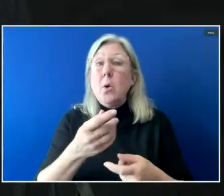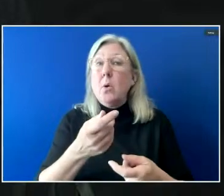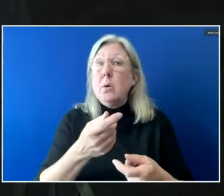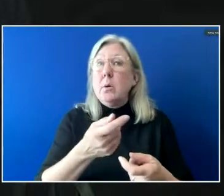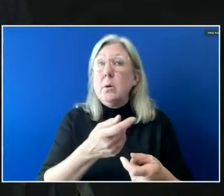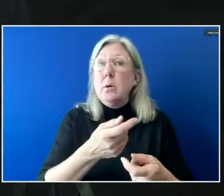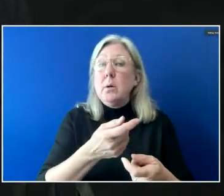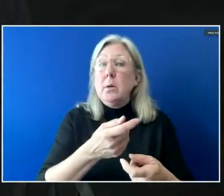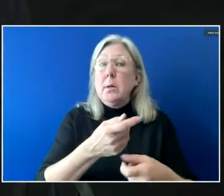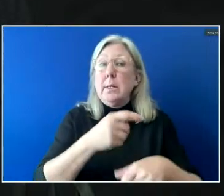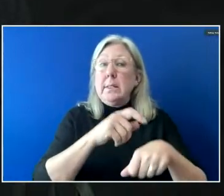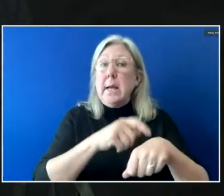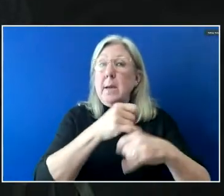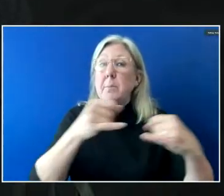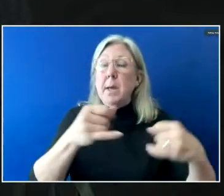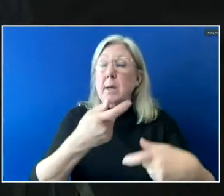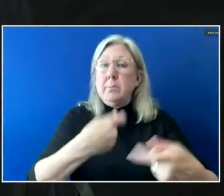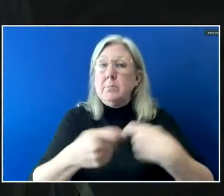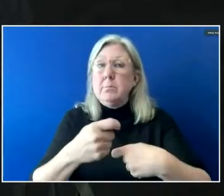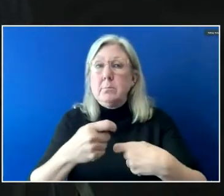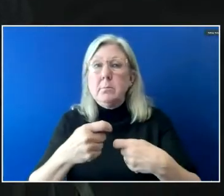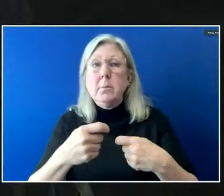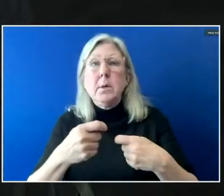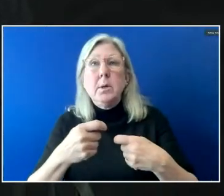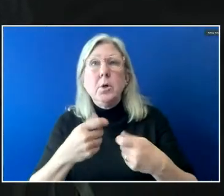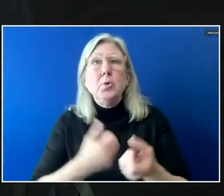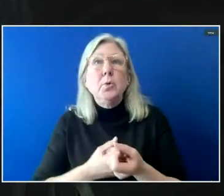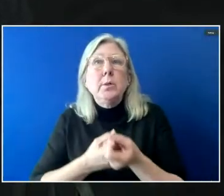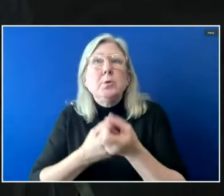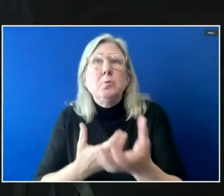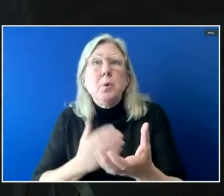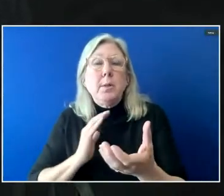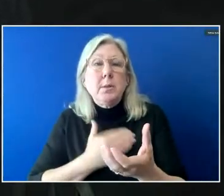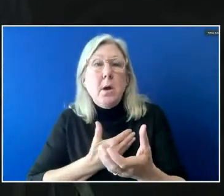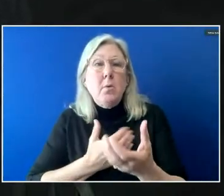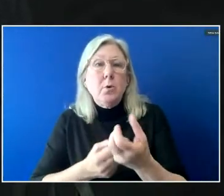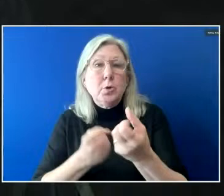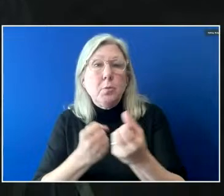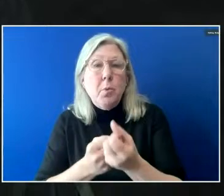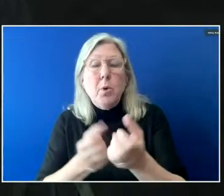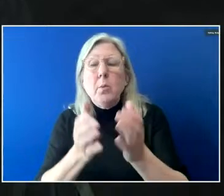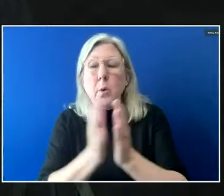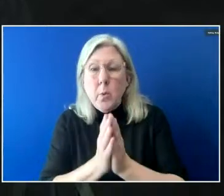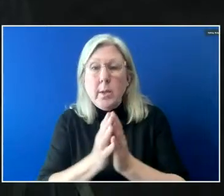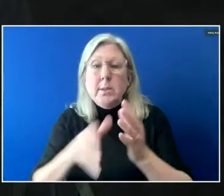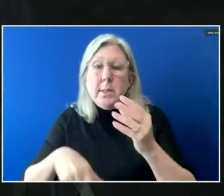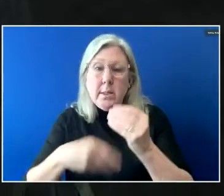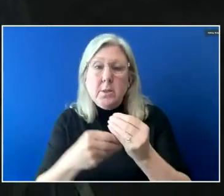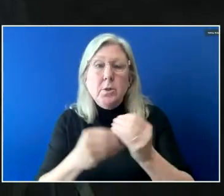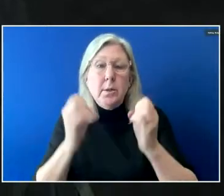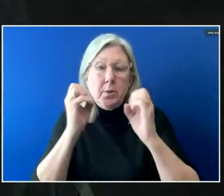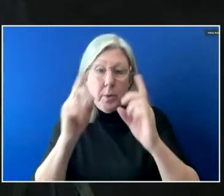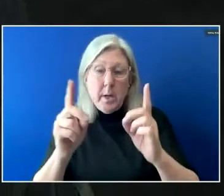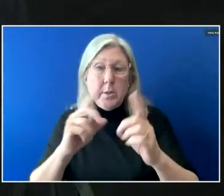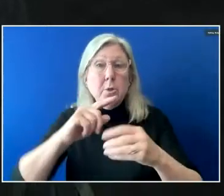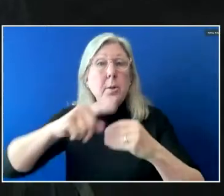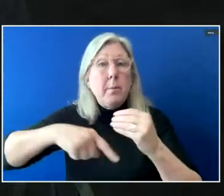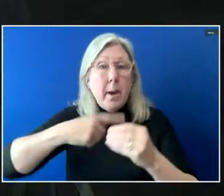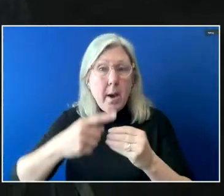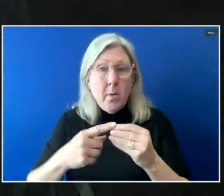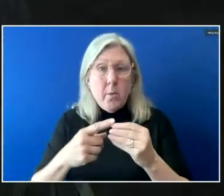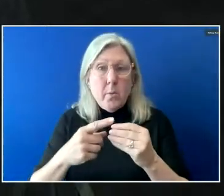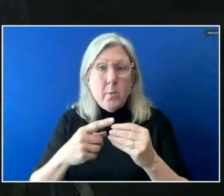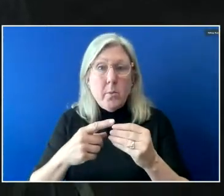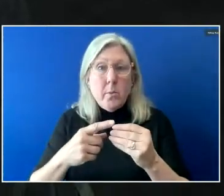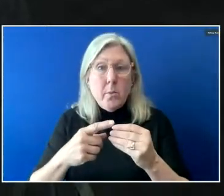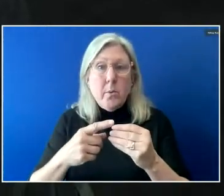and say to express our support and request additional education about